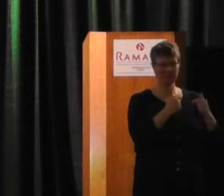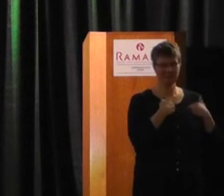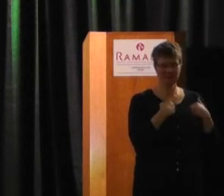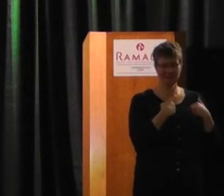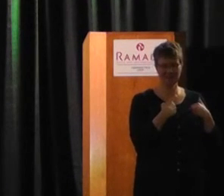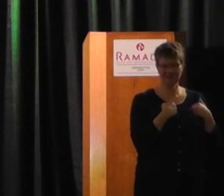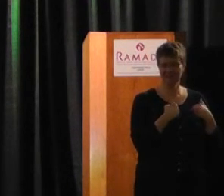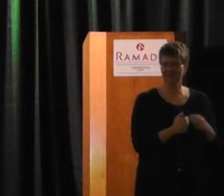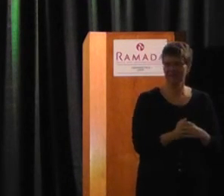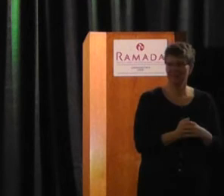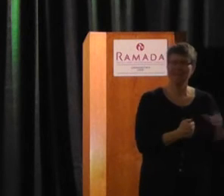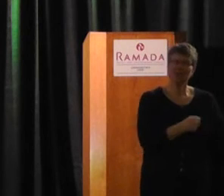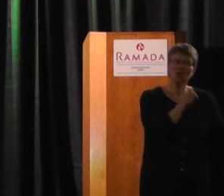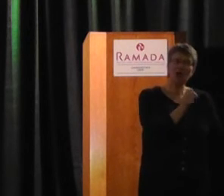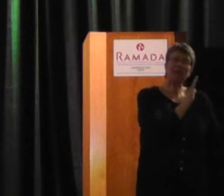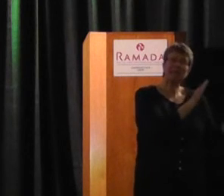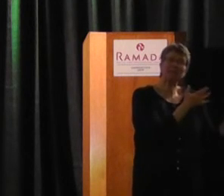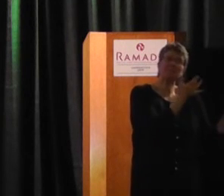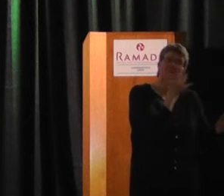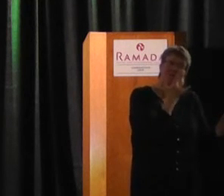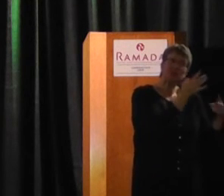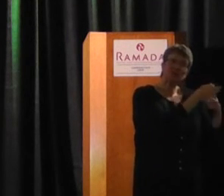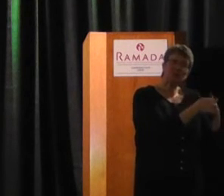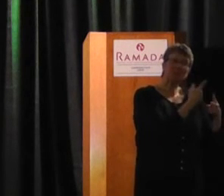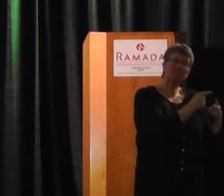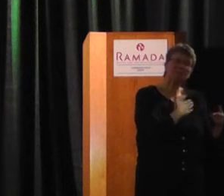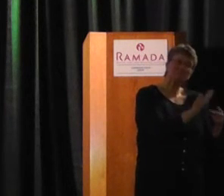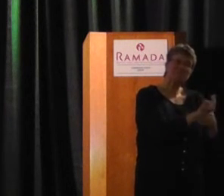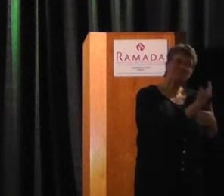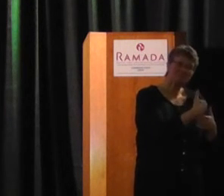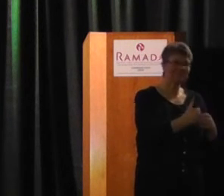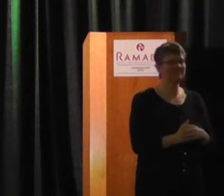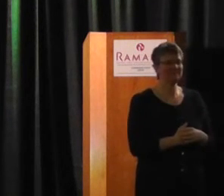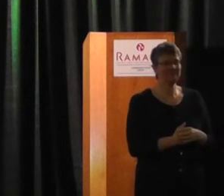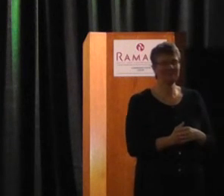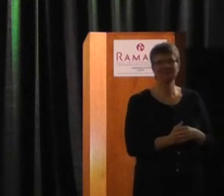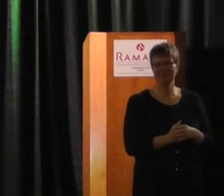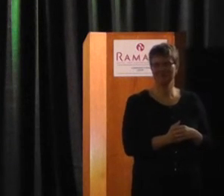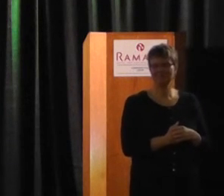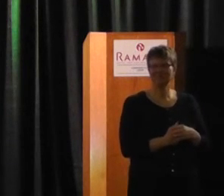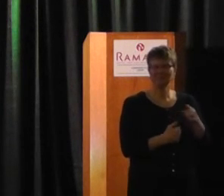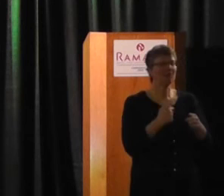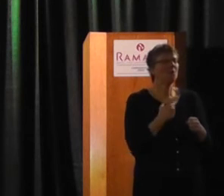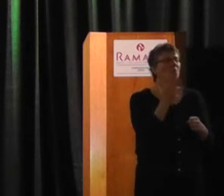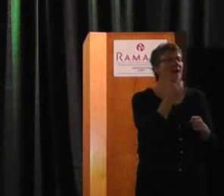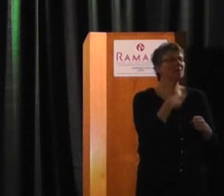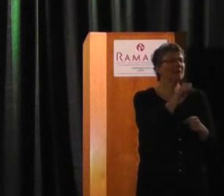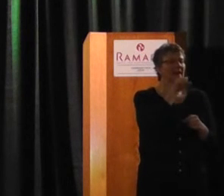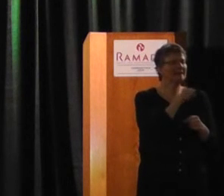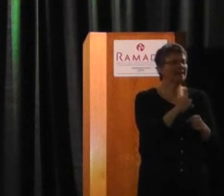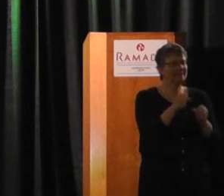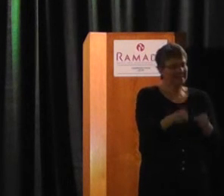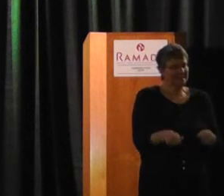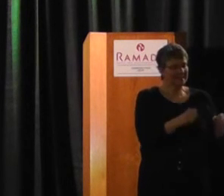think no was his choice to do that. So the question can be, why? Why I love cross-country ski? Why I love that? So the reason is